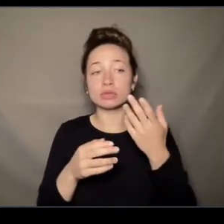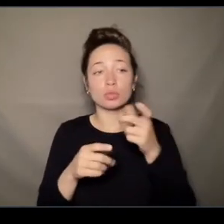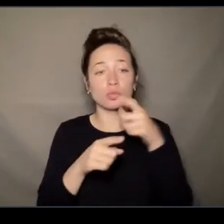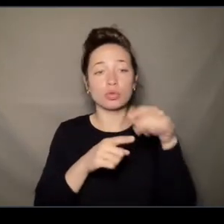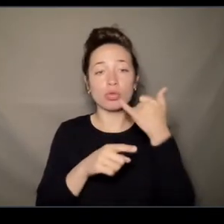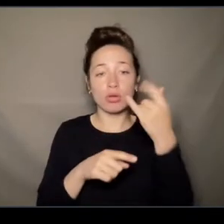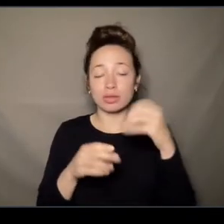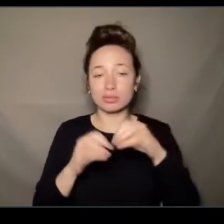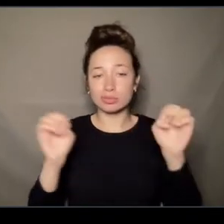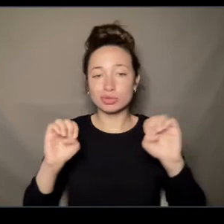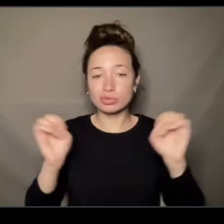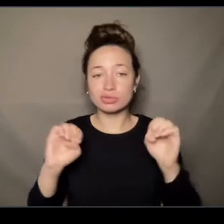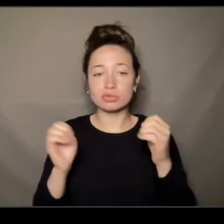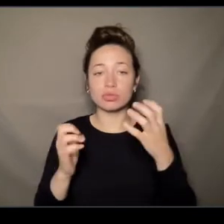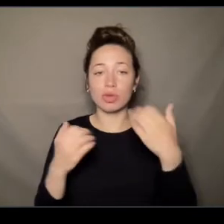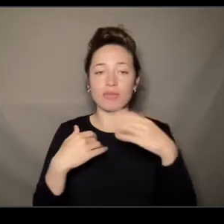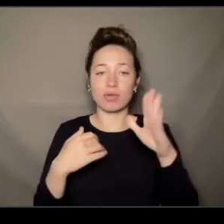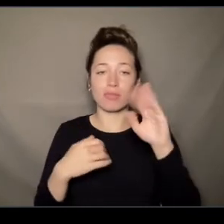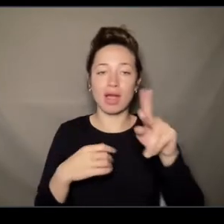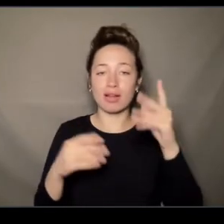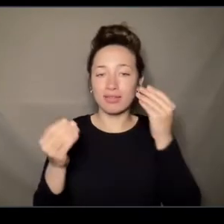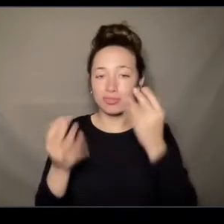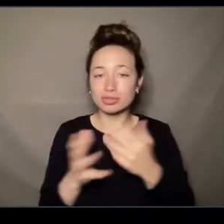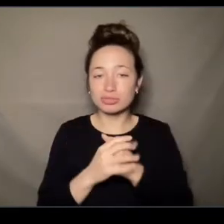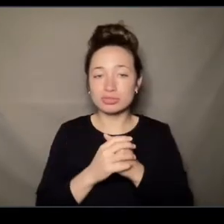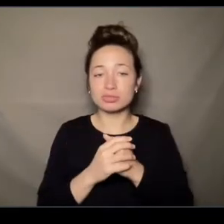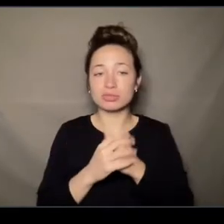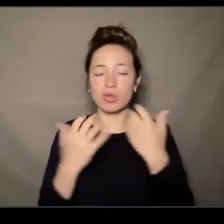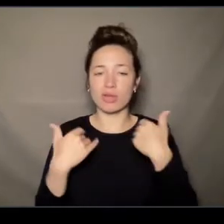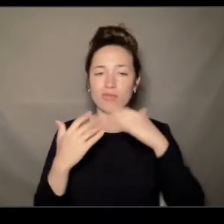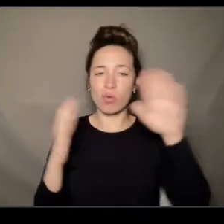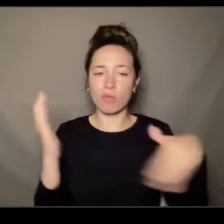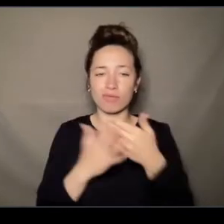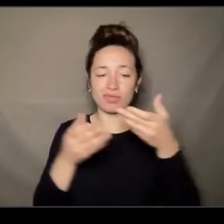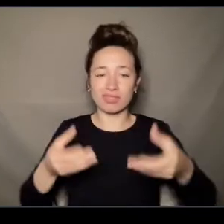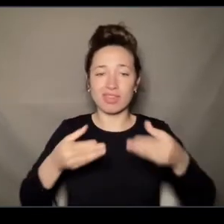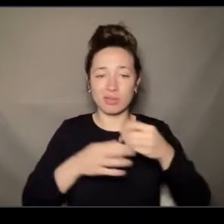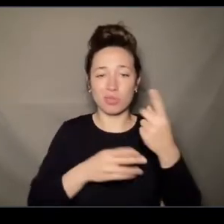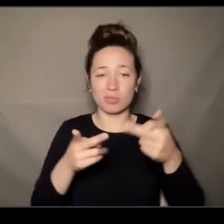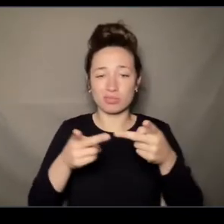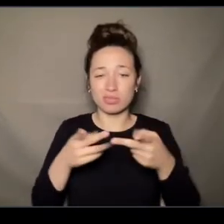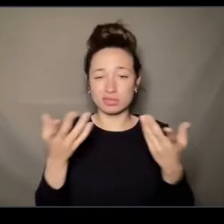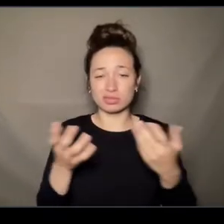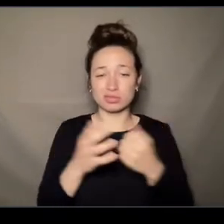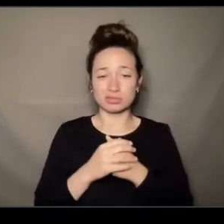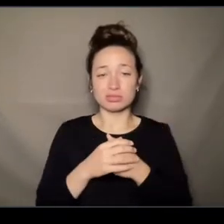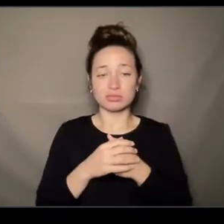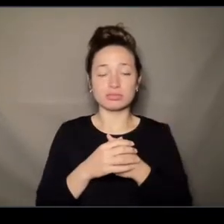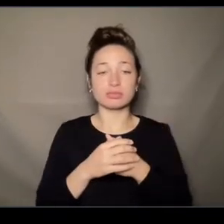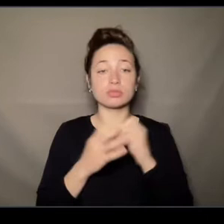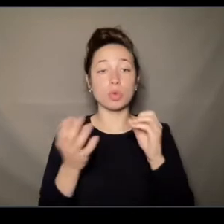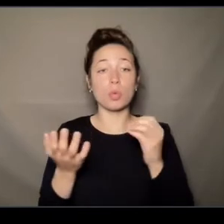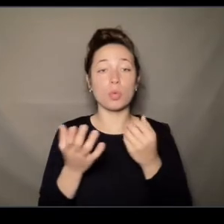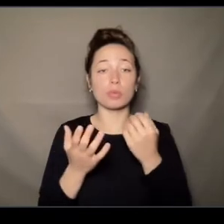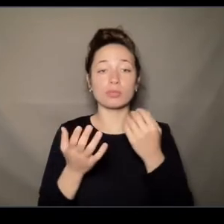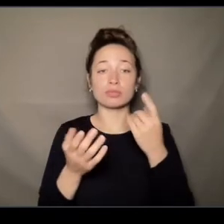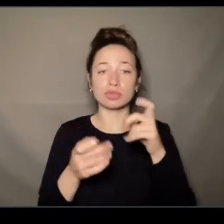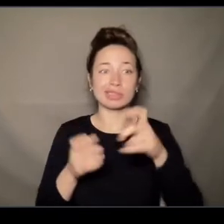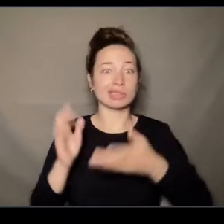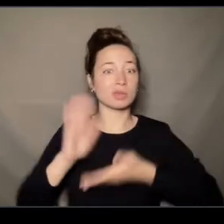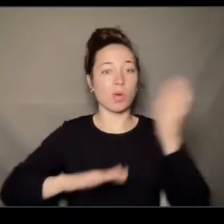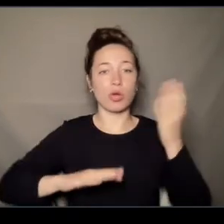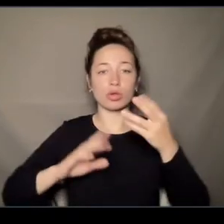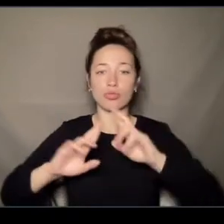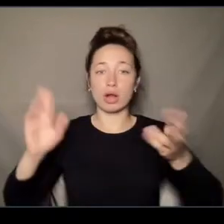call in an emergency. You want to have your banking information. You want to have that all in one place, so if you need to